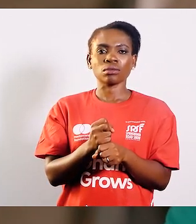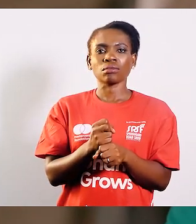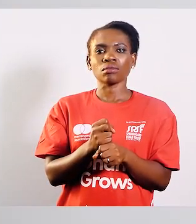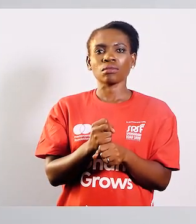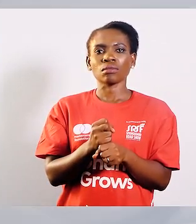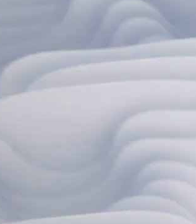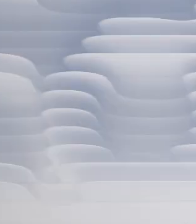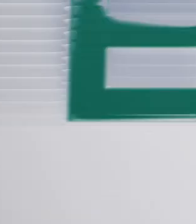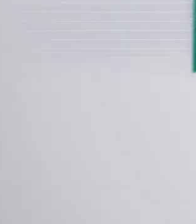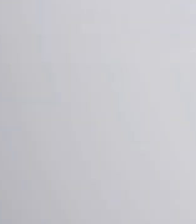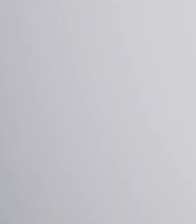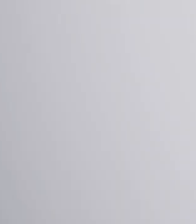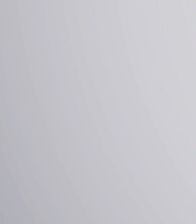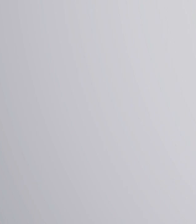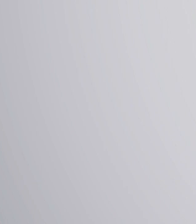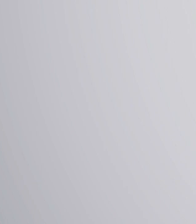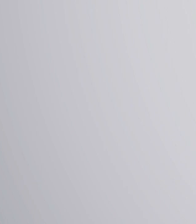did.